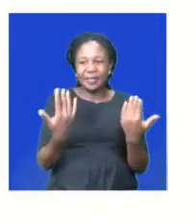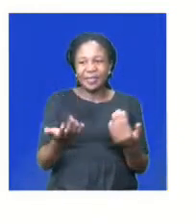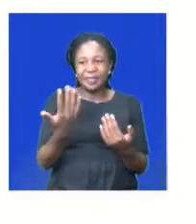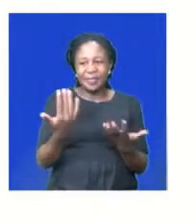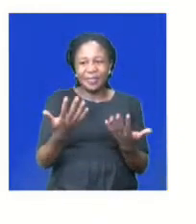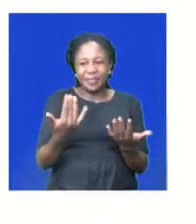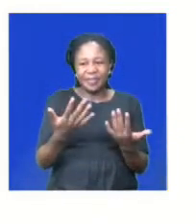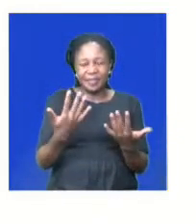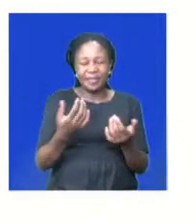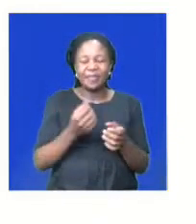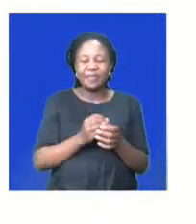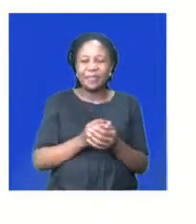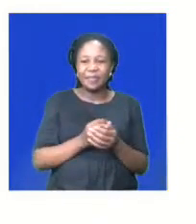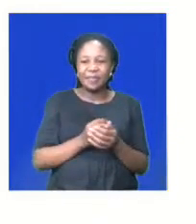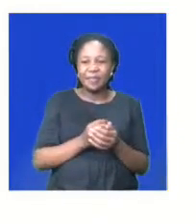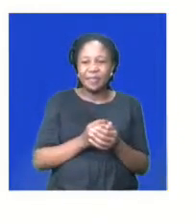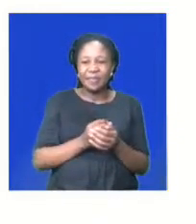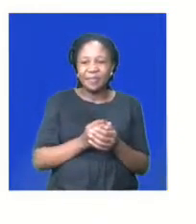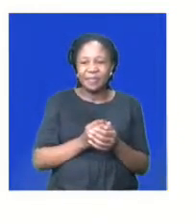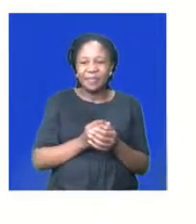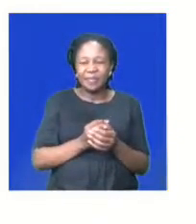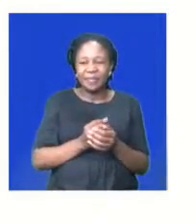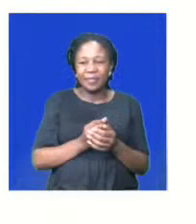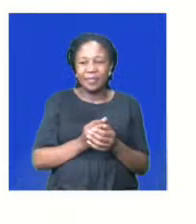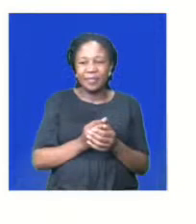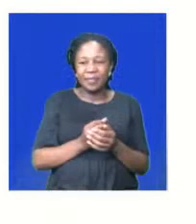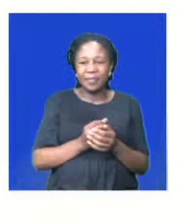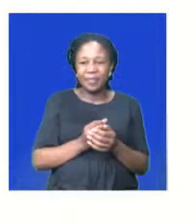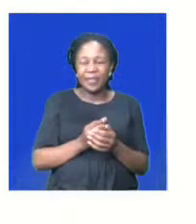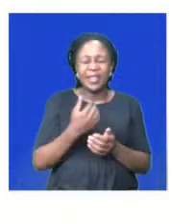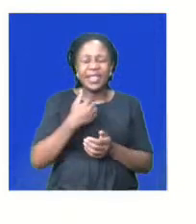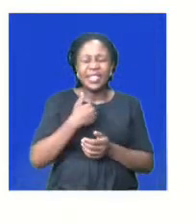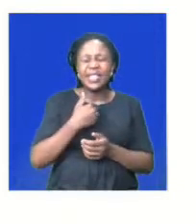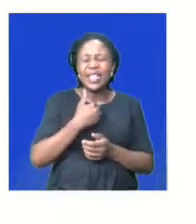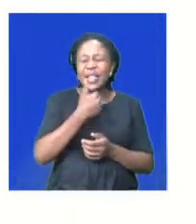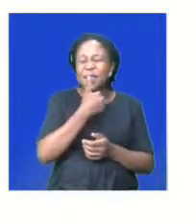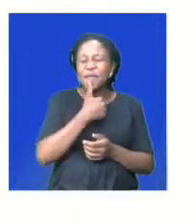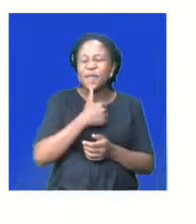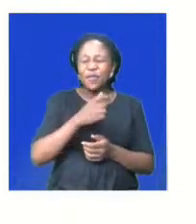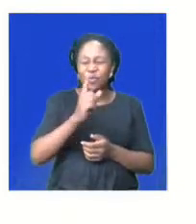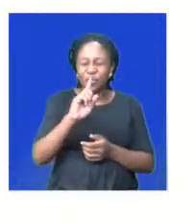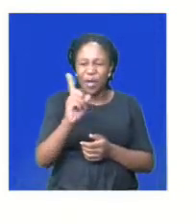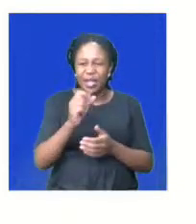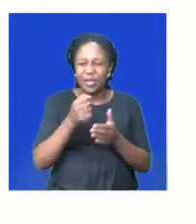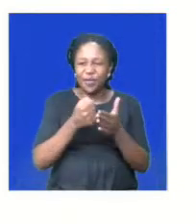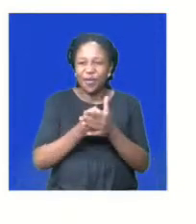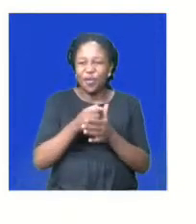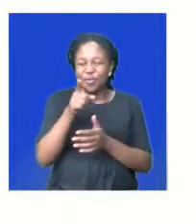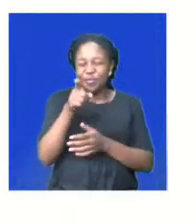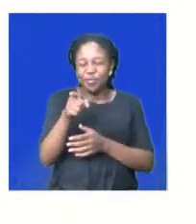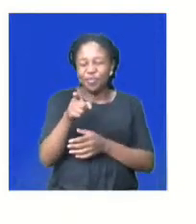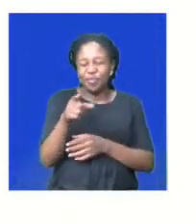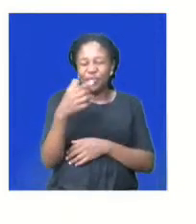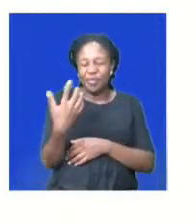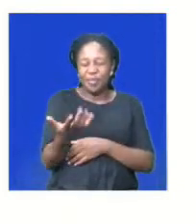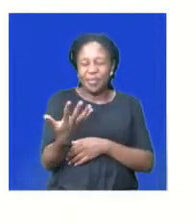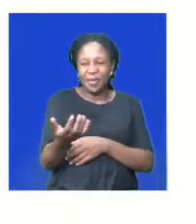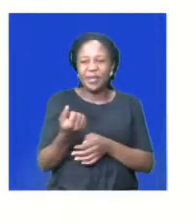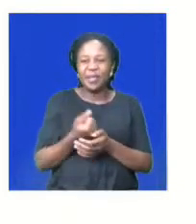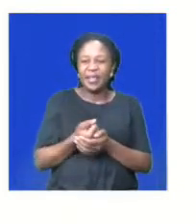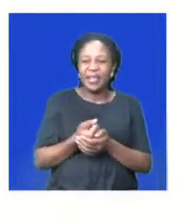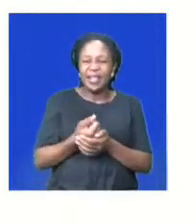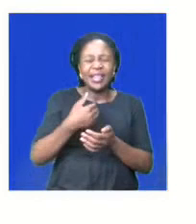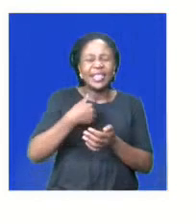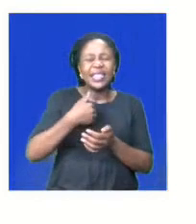sweet pumpkins. This is a hand. What do we use the hand for? We use the hand for